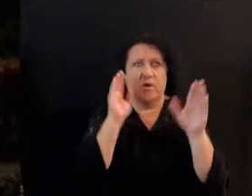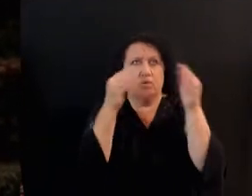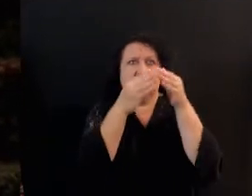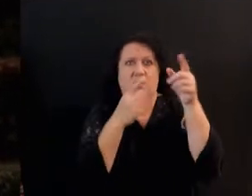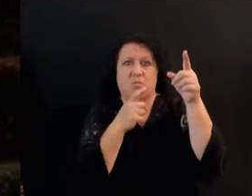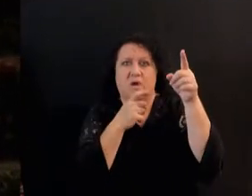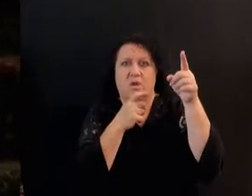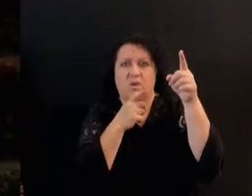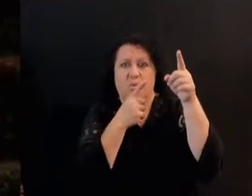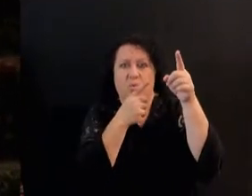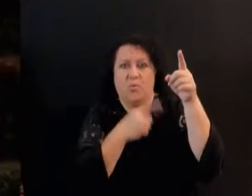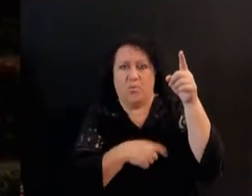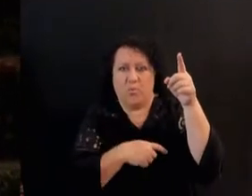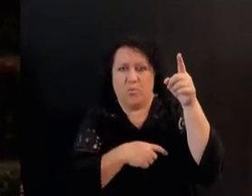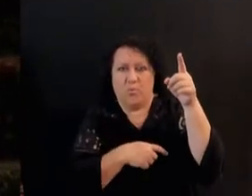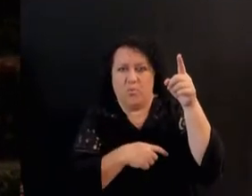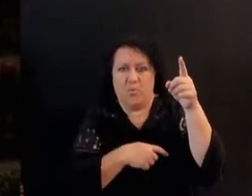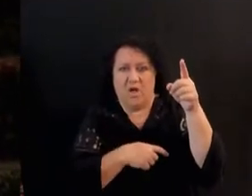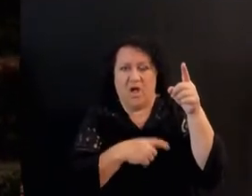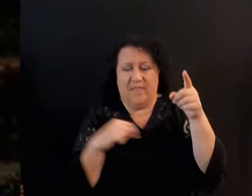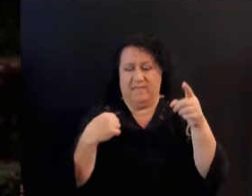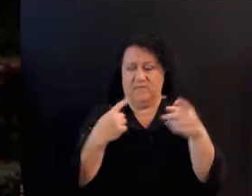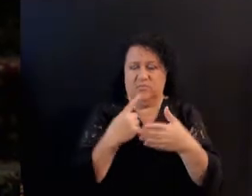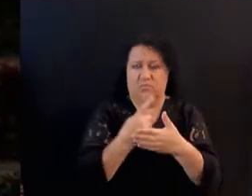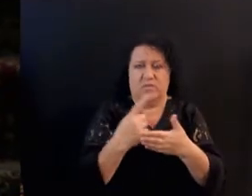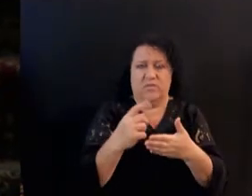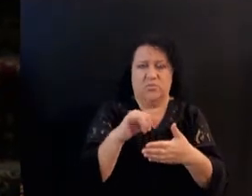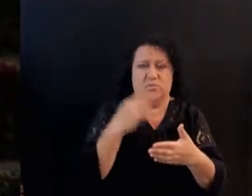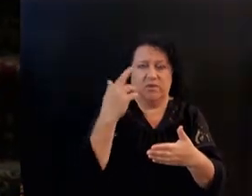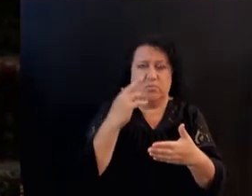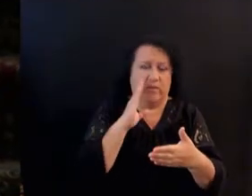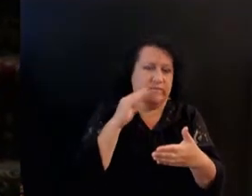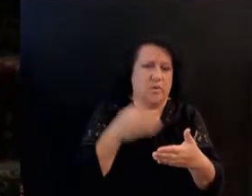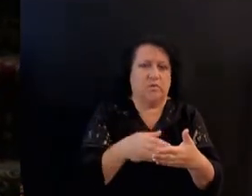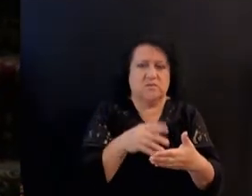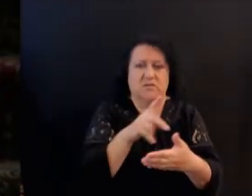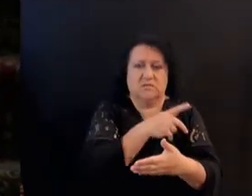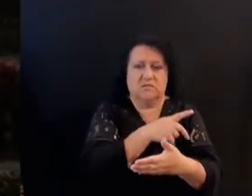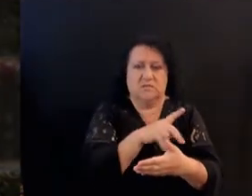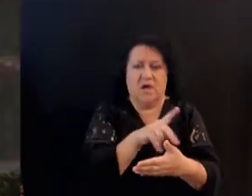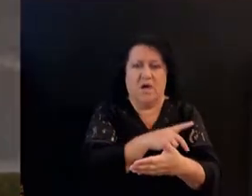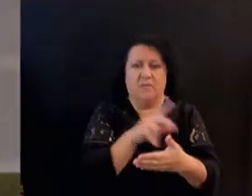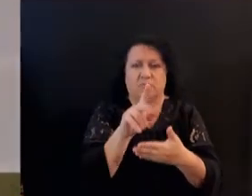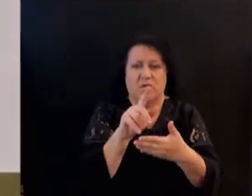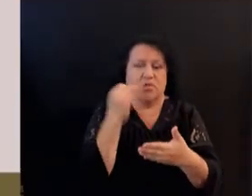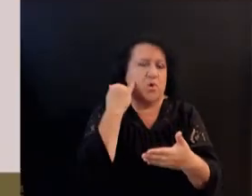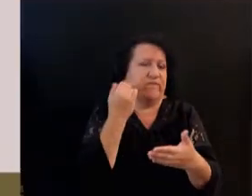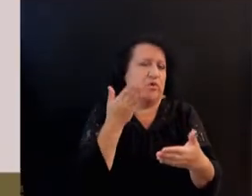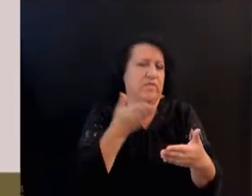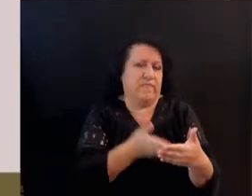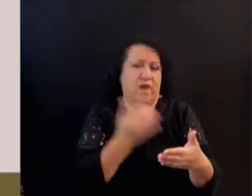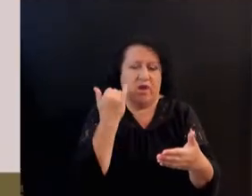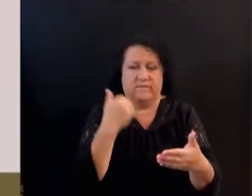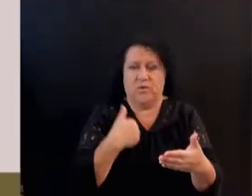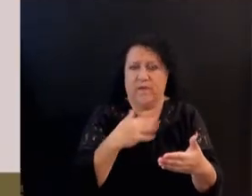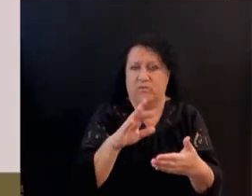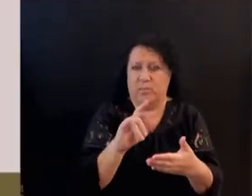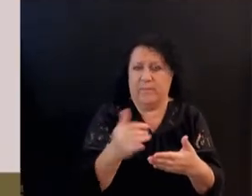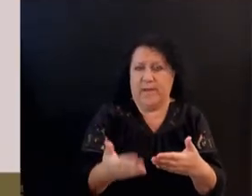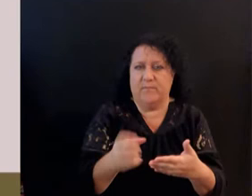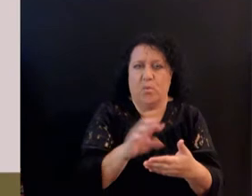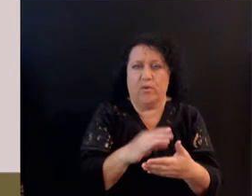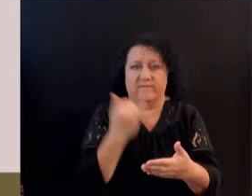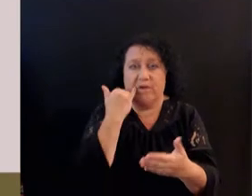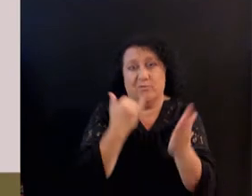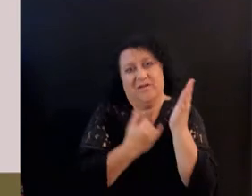been focusing upon Psalm 23 over and over and over again. So if you're there, if you have your Bibles or your phone,